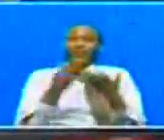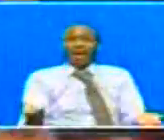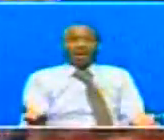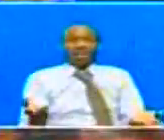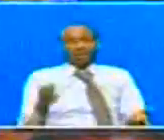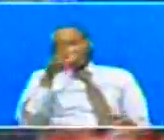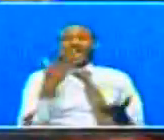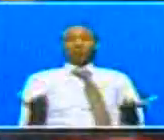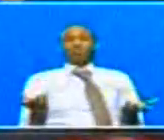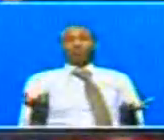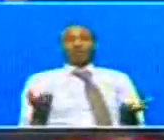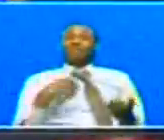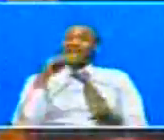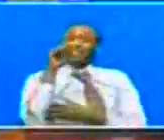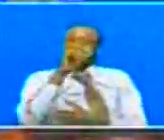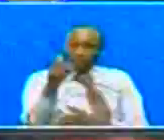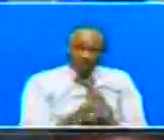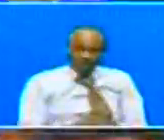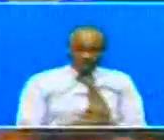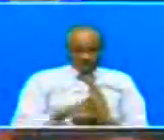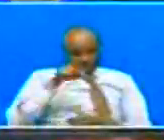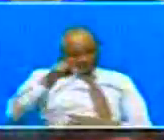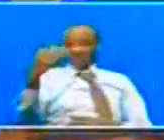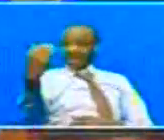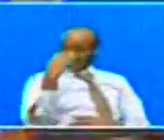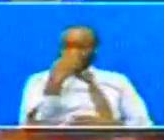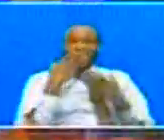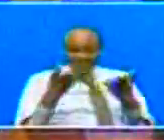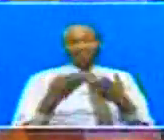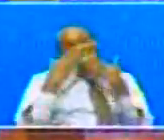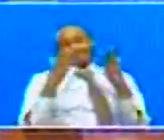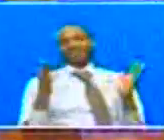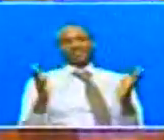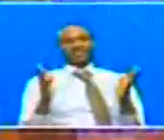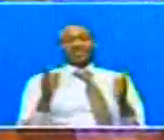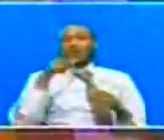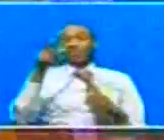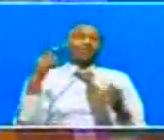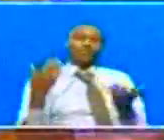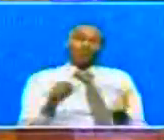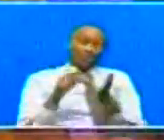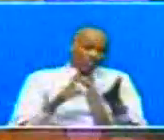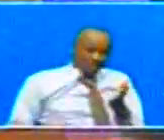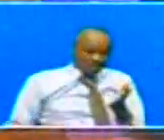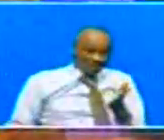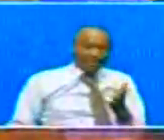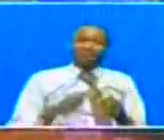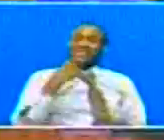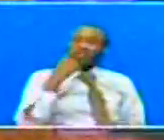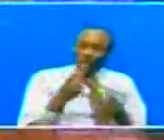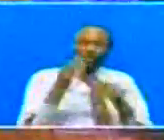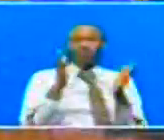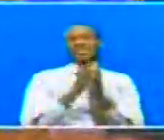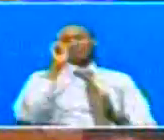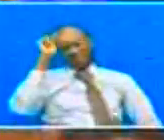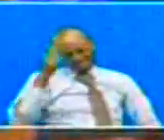deal. Now, let me ask you these questions. You ask me for answers, I give you answers. Mm-hmm. How do you give me the problem? I'm telling you that I have talked with the